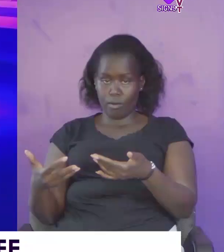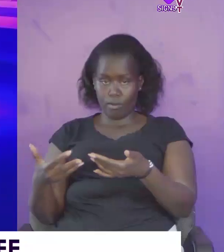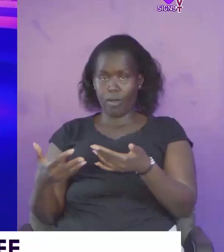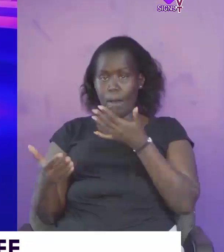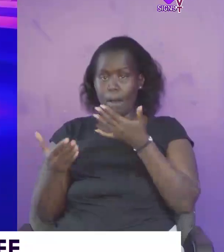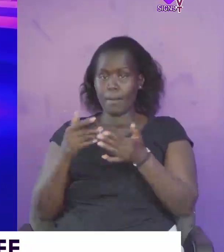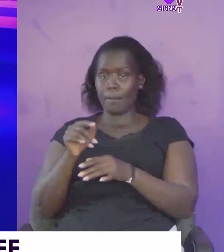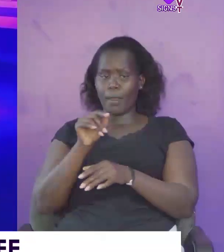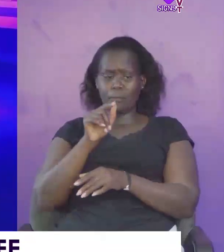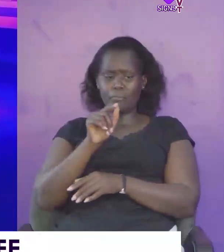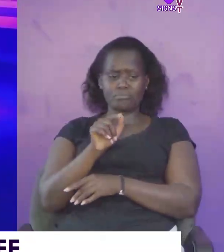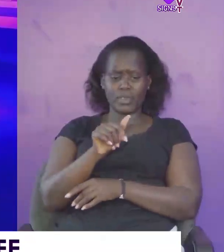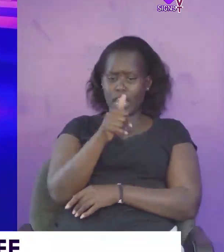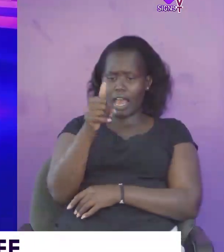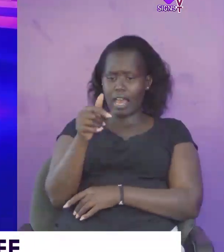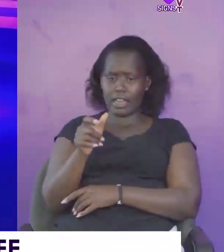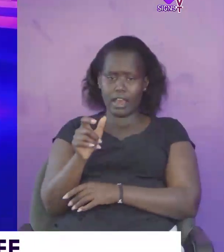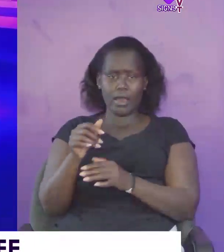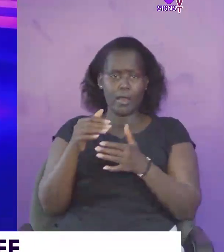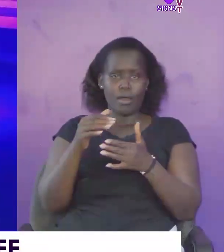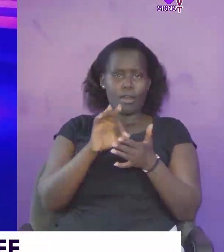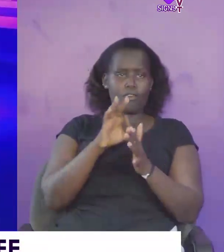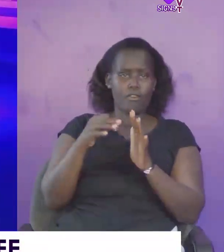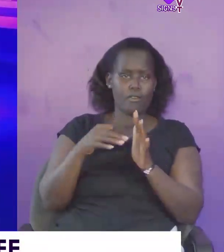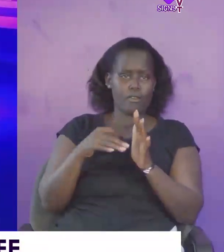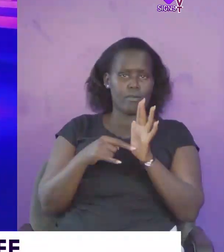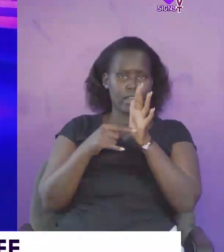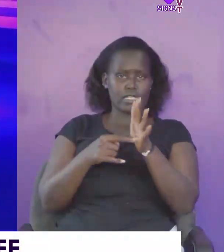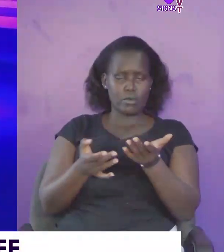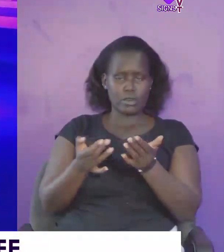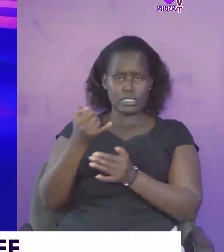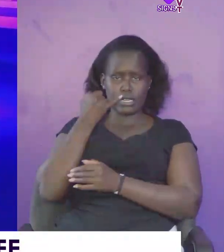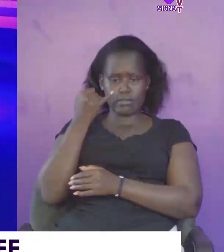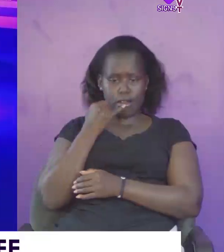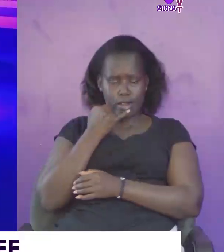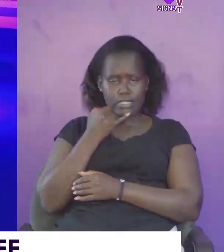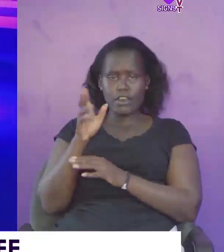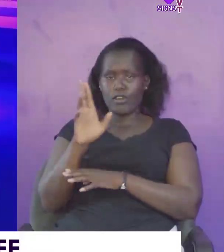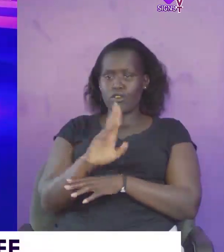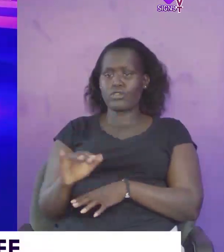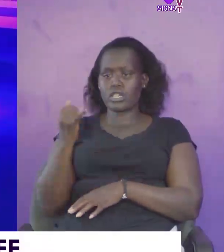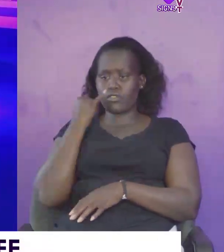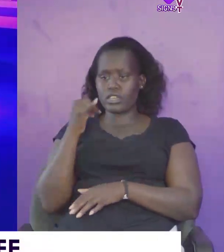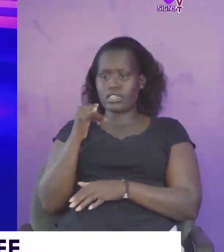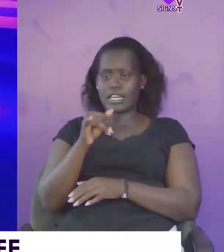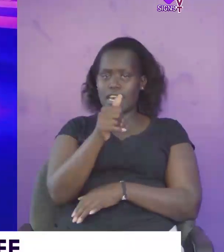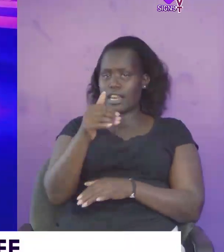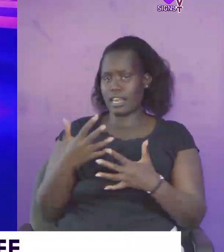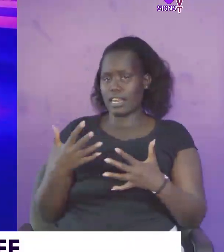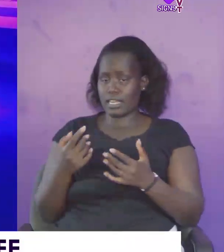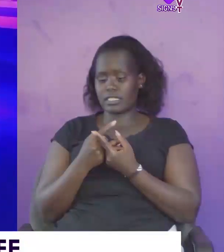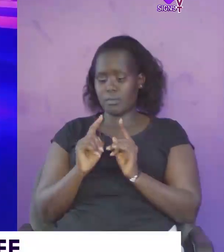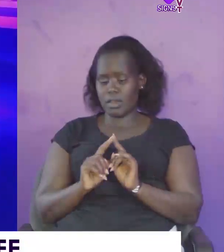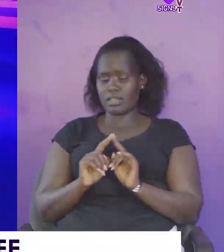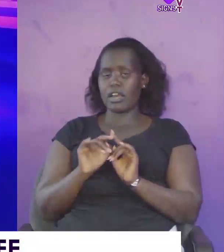probably blaming other factors like drugs, exposure to drugs and such. But the most primary matter,